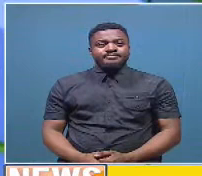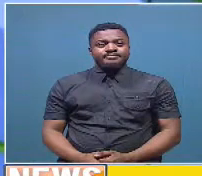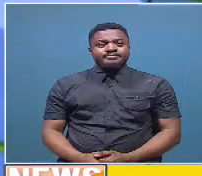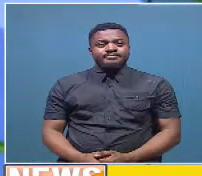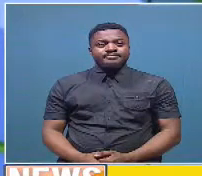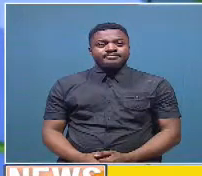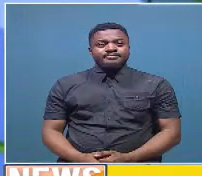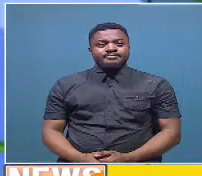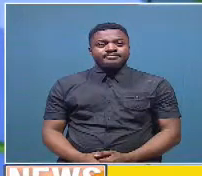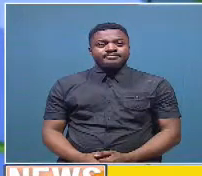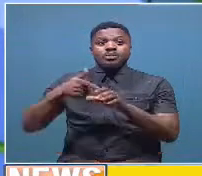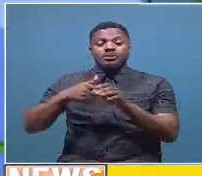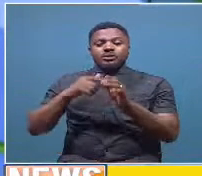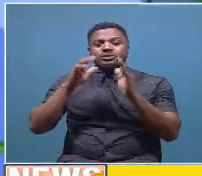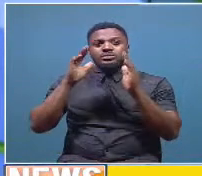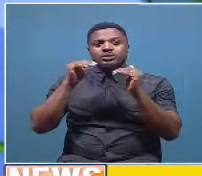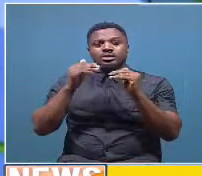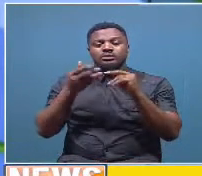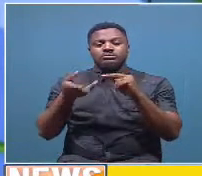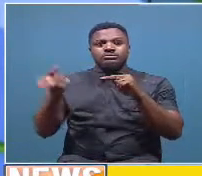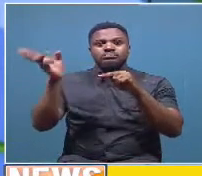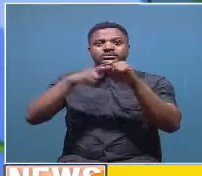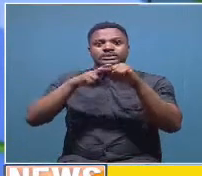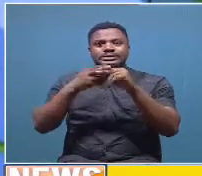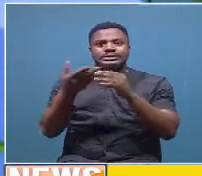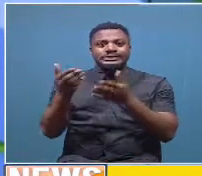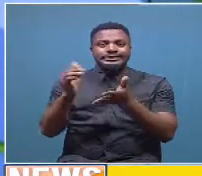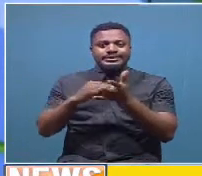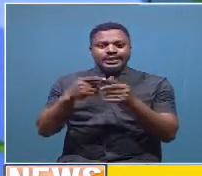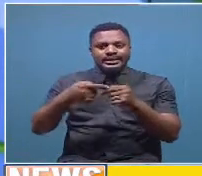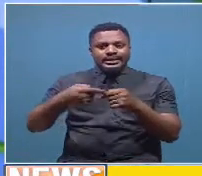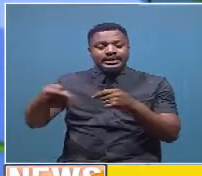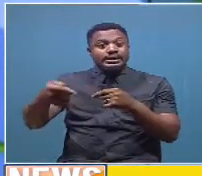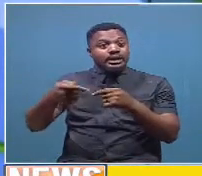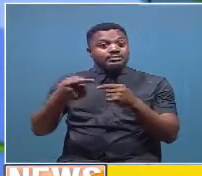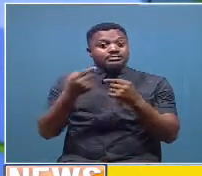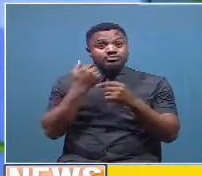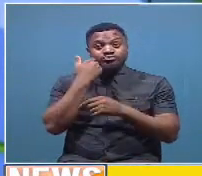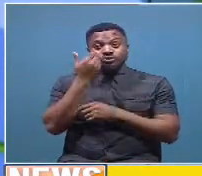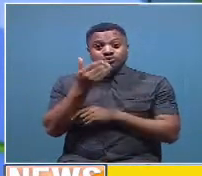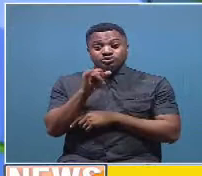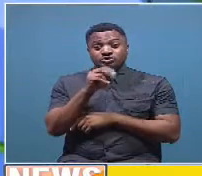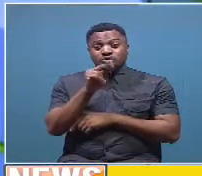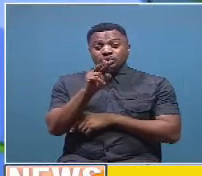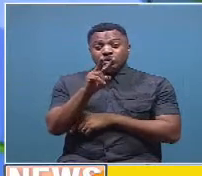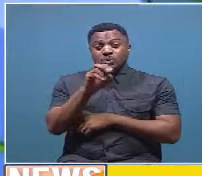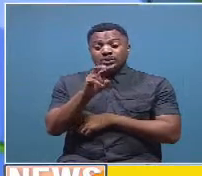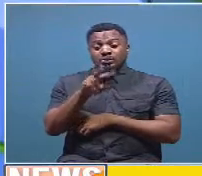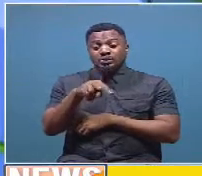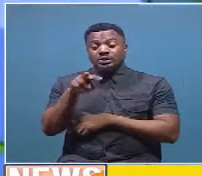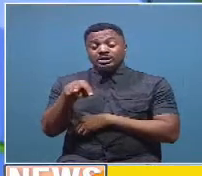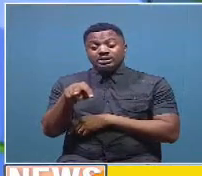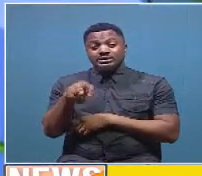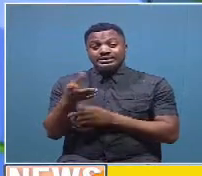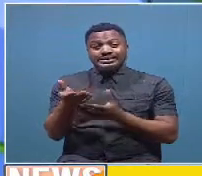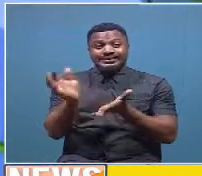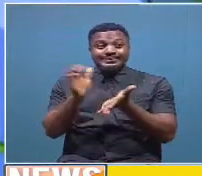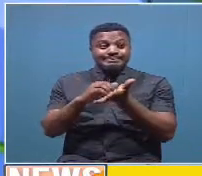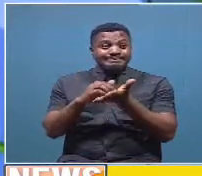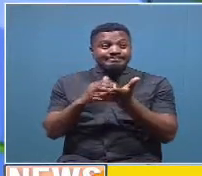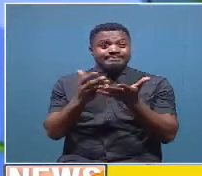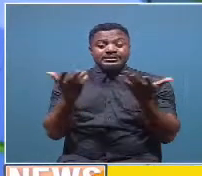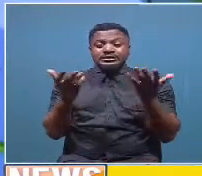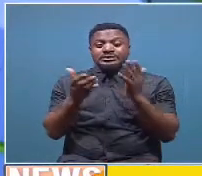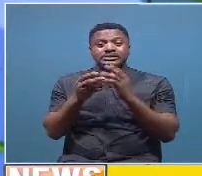Fuel prices are expected to go up again in the next pricing window in June 2022. An